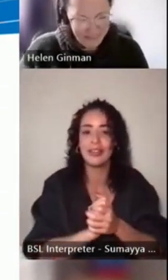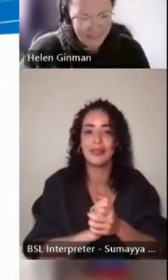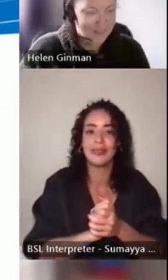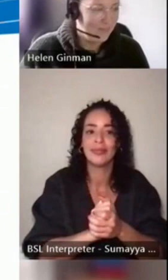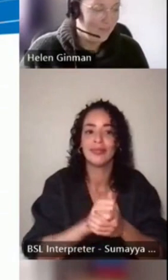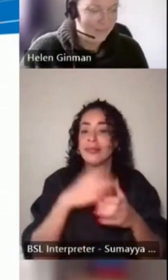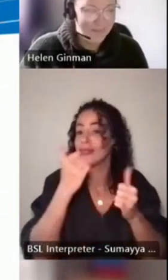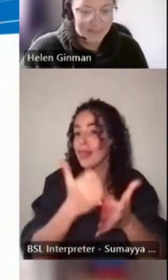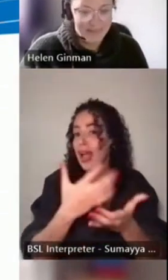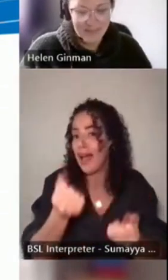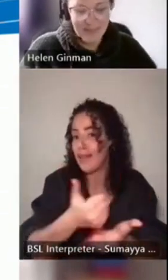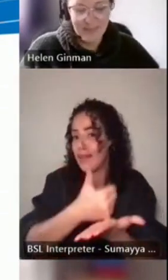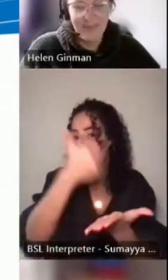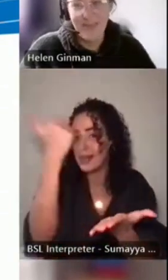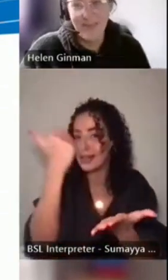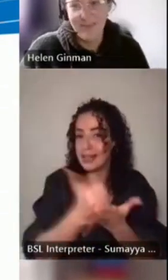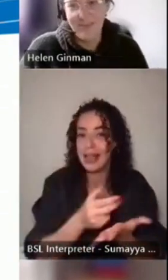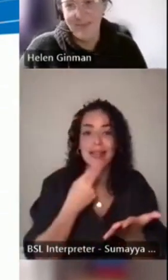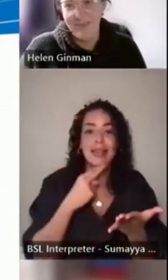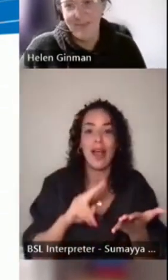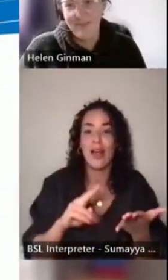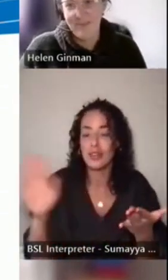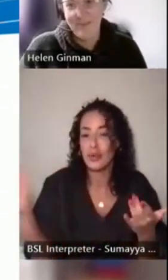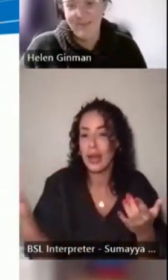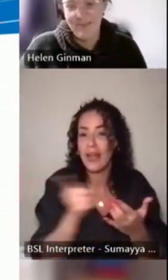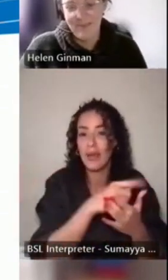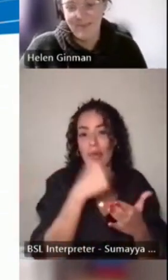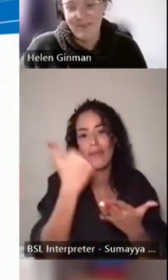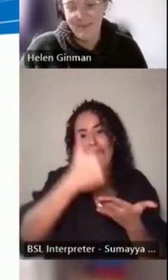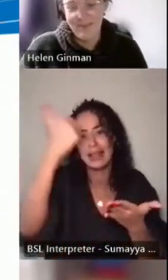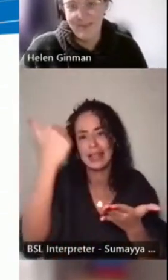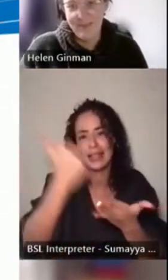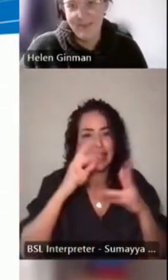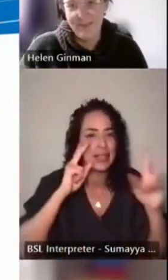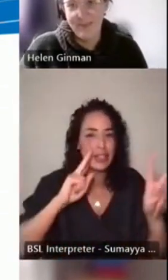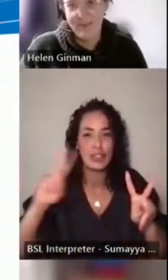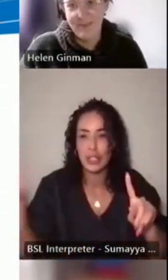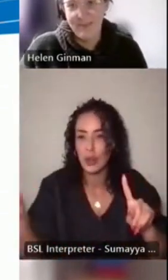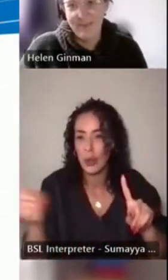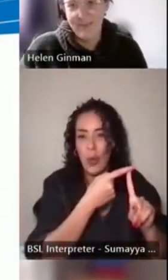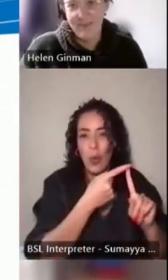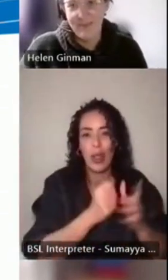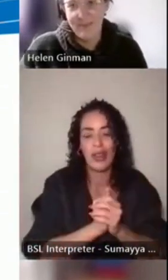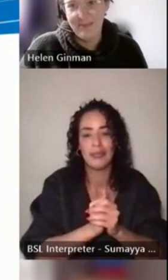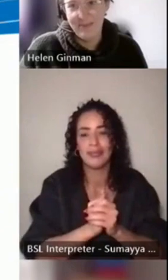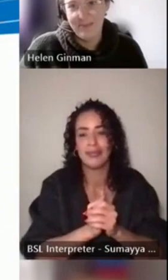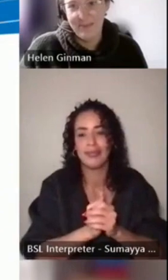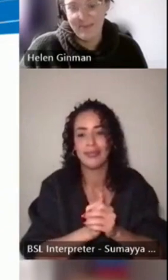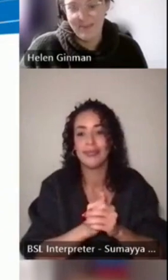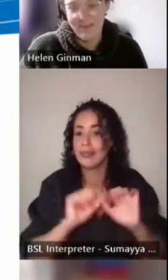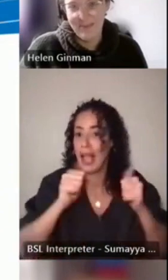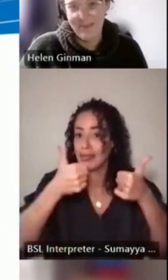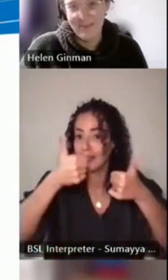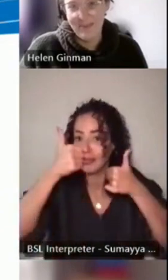have a fabulous rest of your afternoon, everyone. Absolutely fantastic to see you all. And I wish you well.